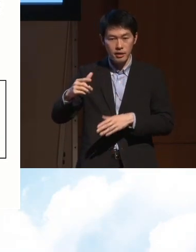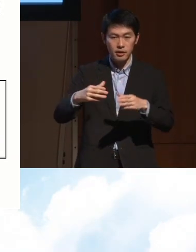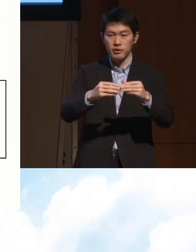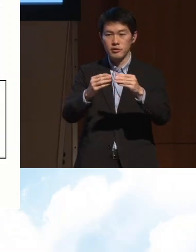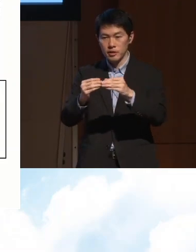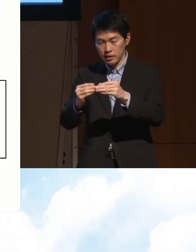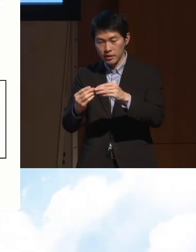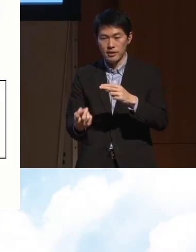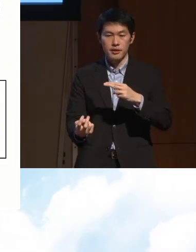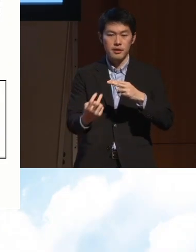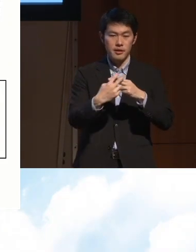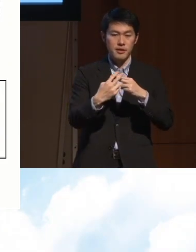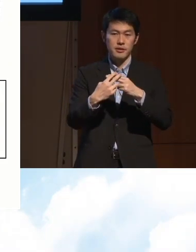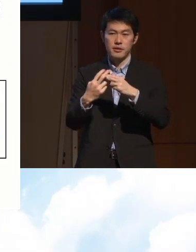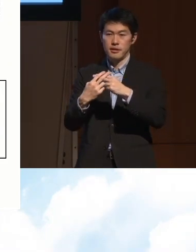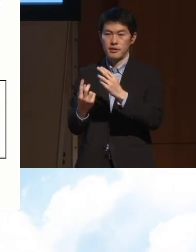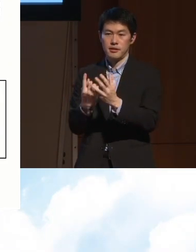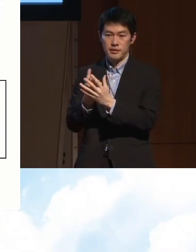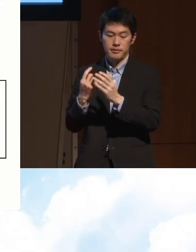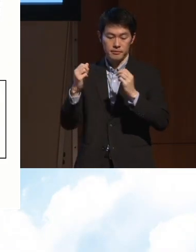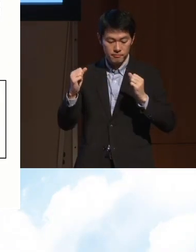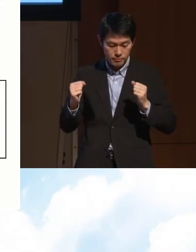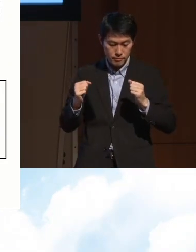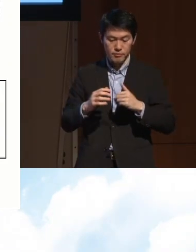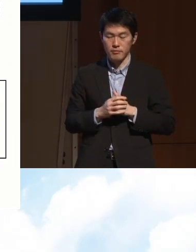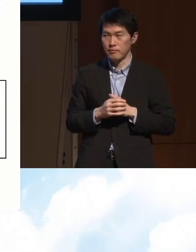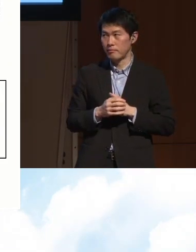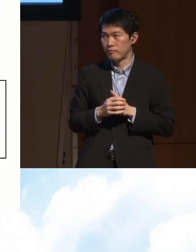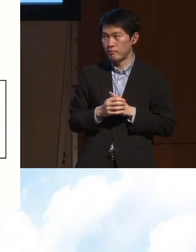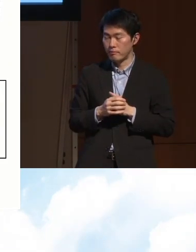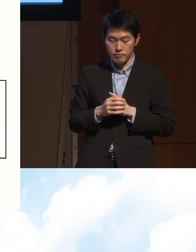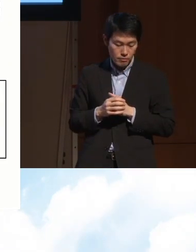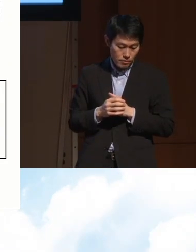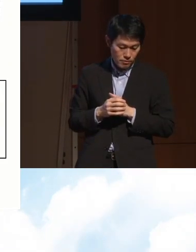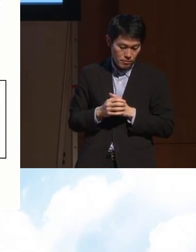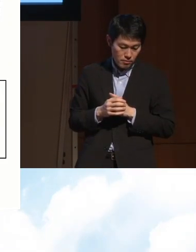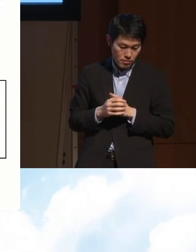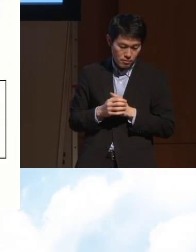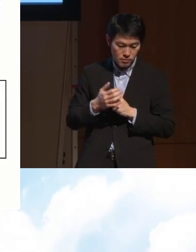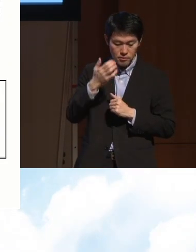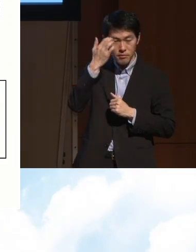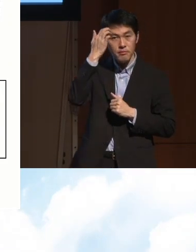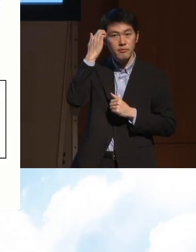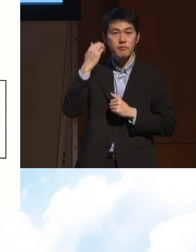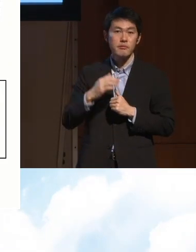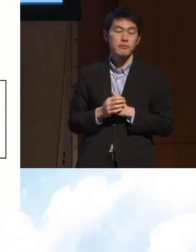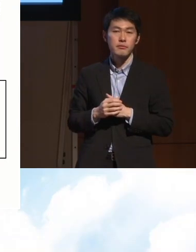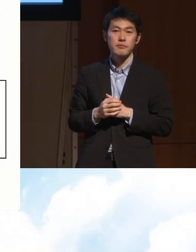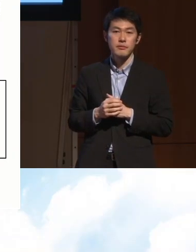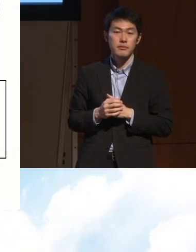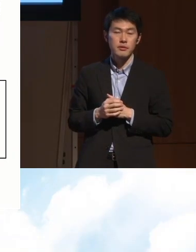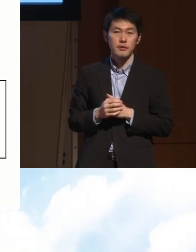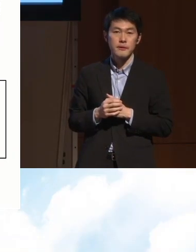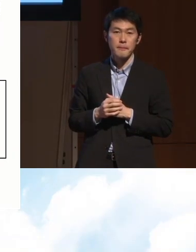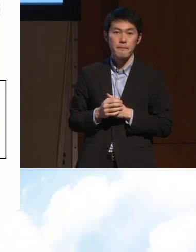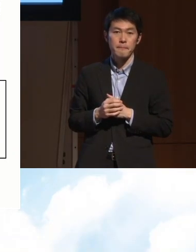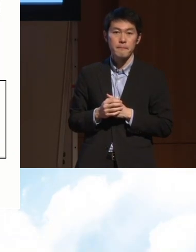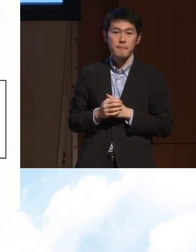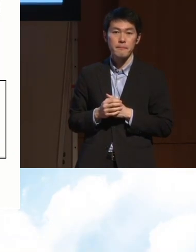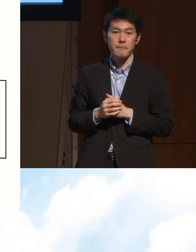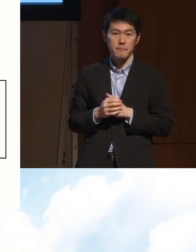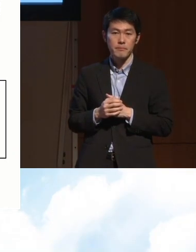we are now constructing network among previous participants by